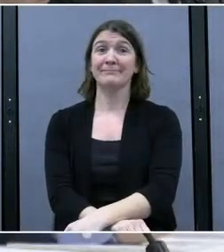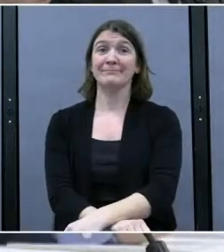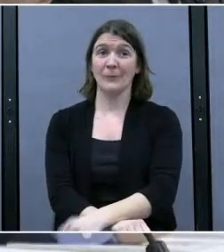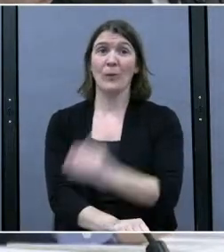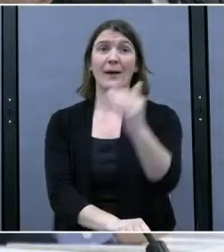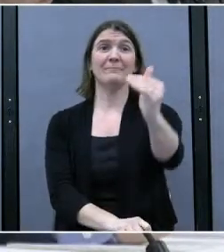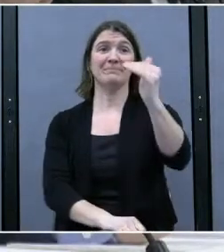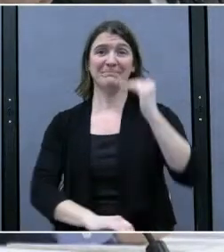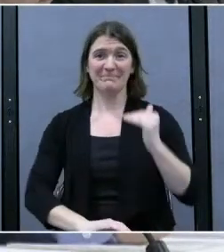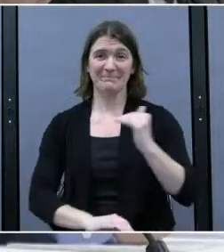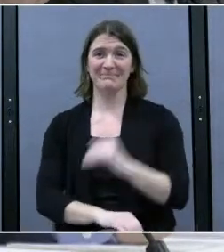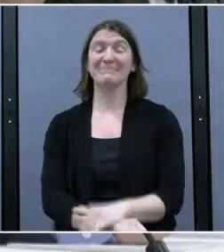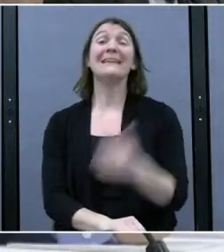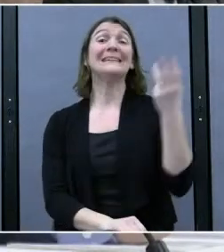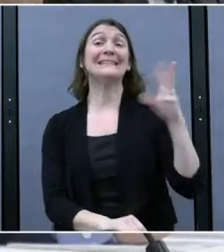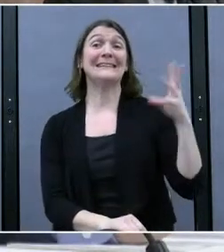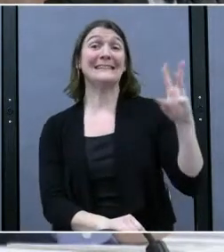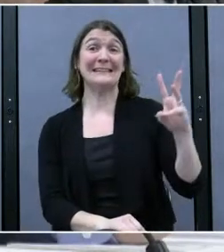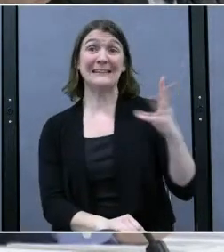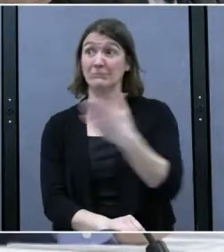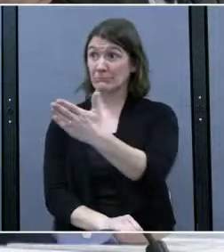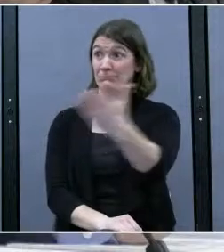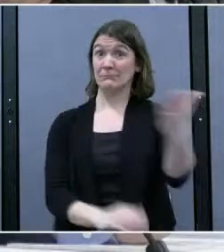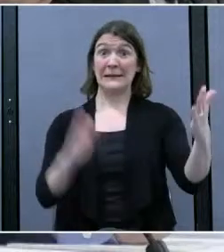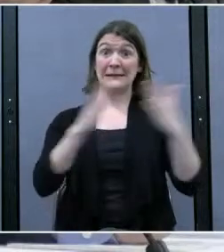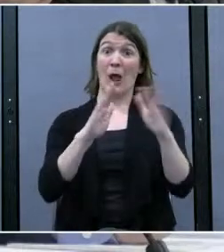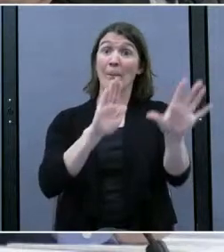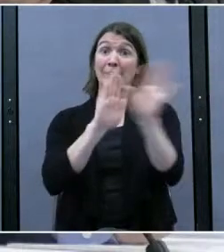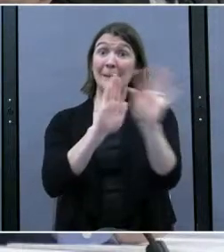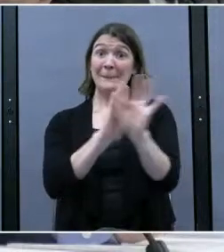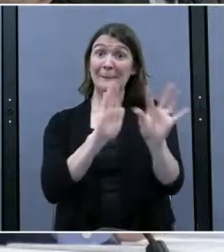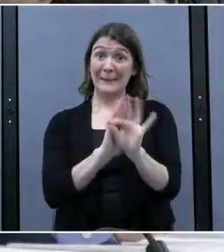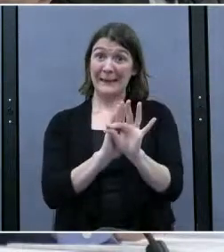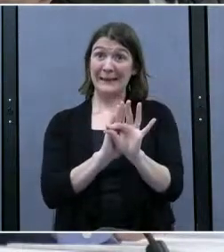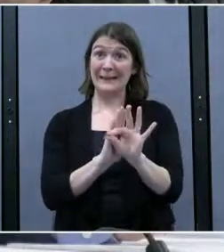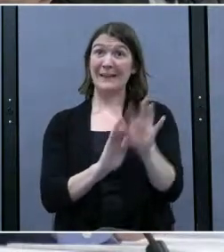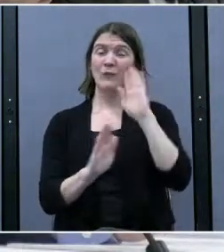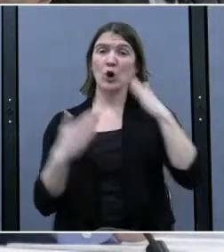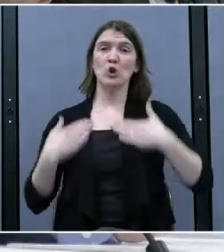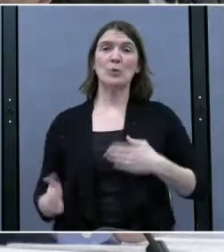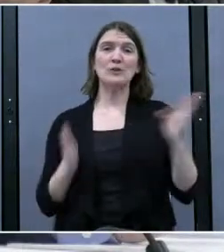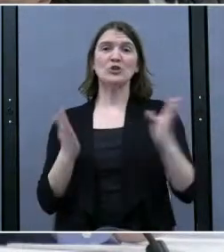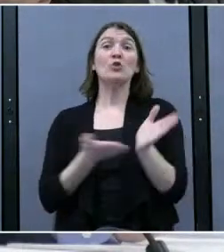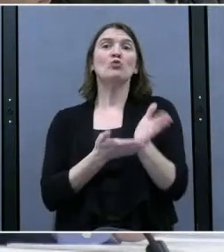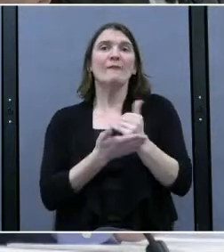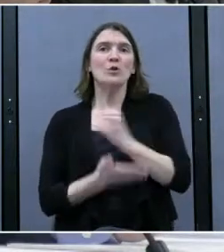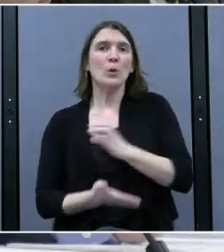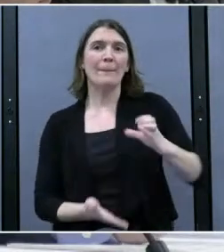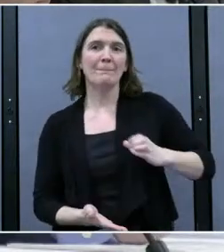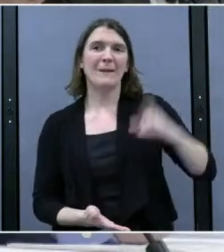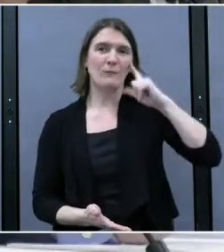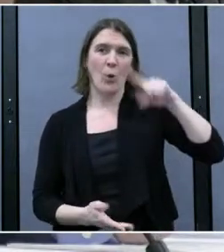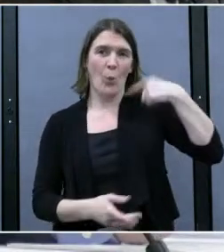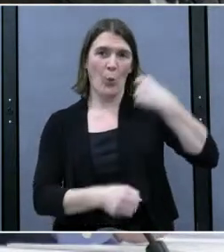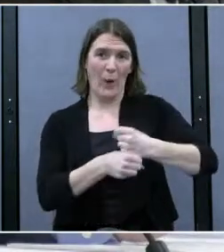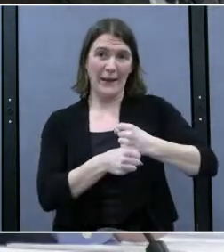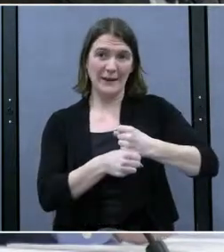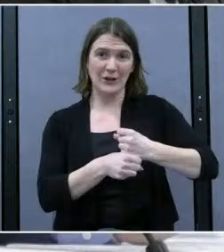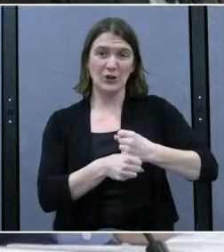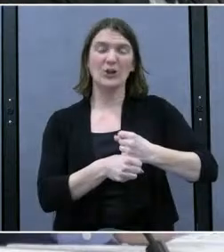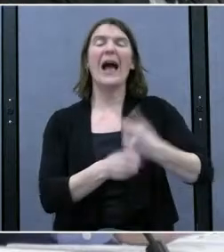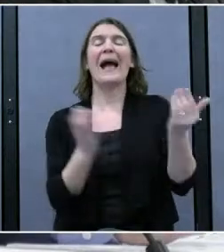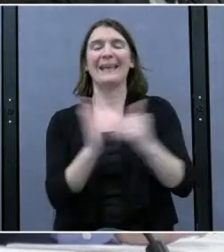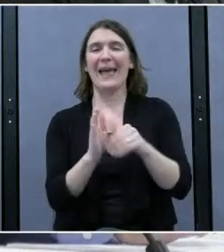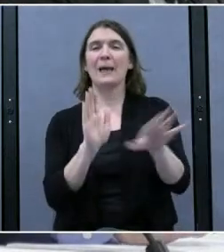Okay. Article 16, to see if the town will elect or appoint members to the Human Services Review Committee for a term of 1 year, members